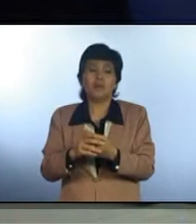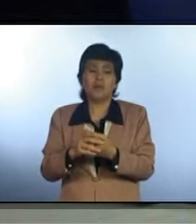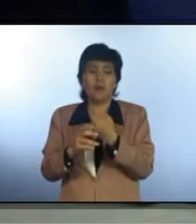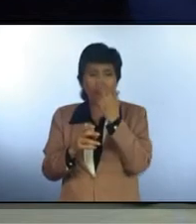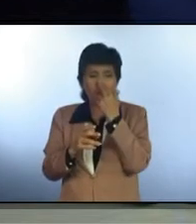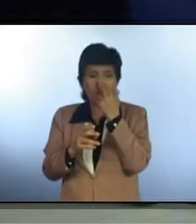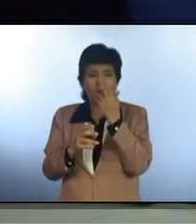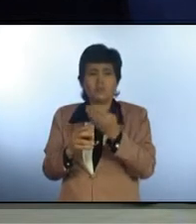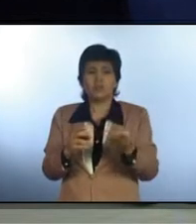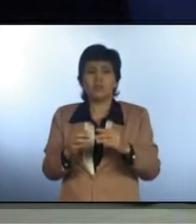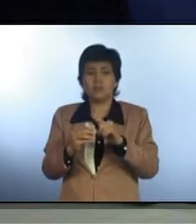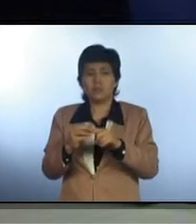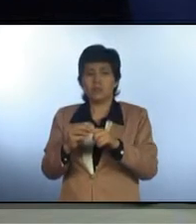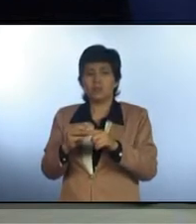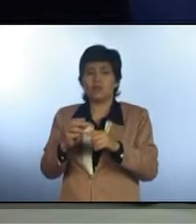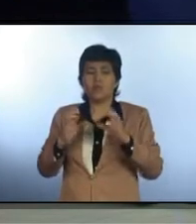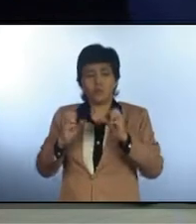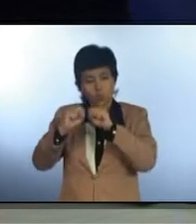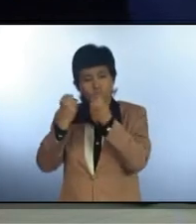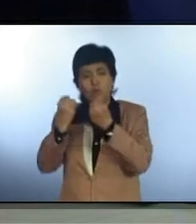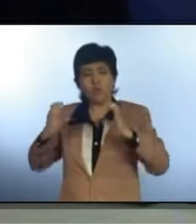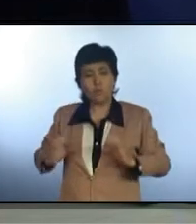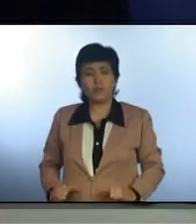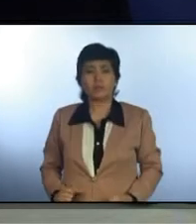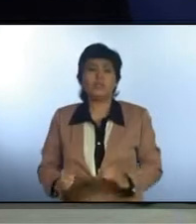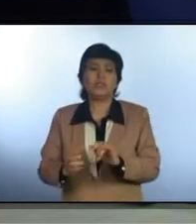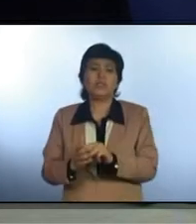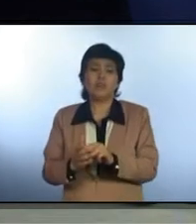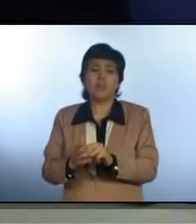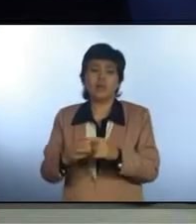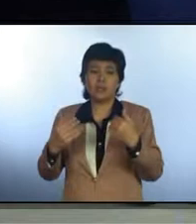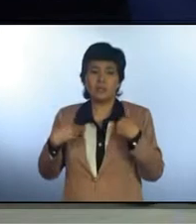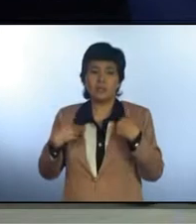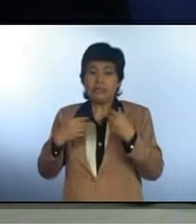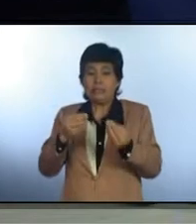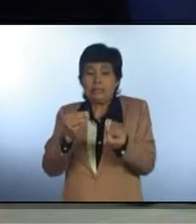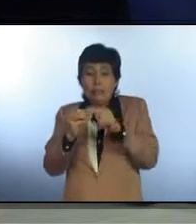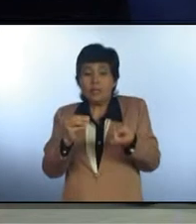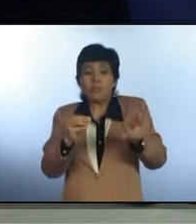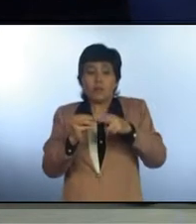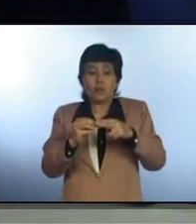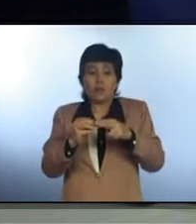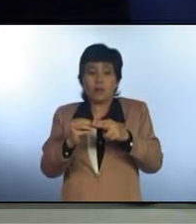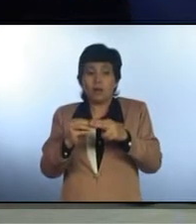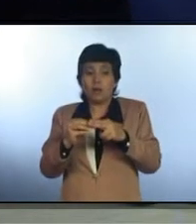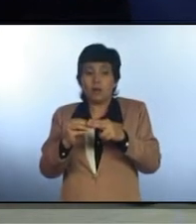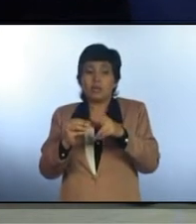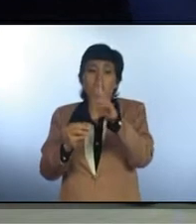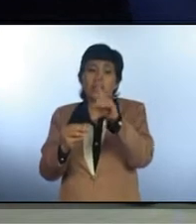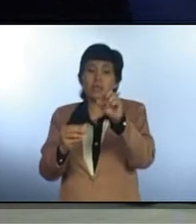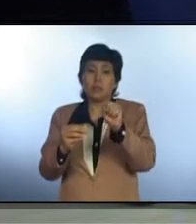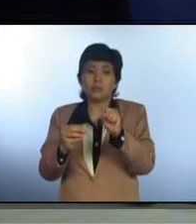the funny thing is about social conformity, what happens? There become an increase in the number of